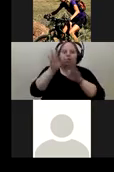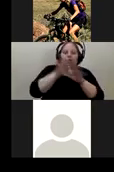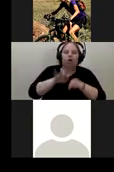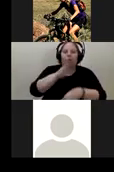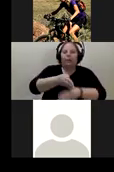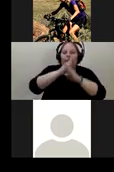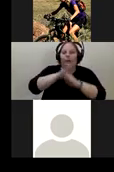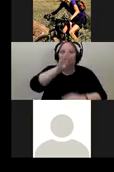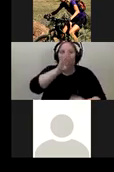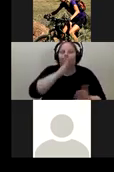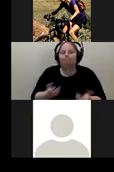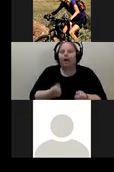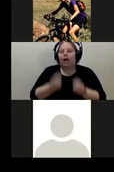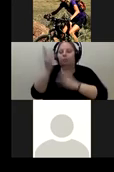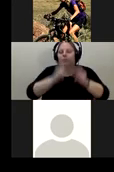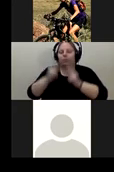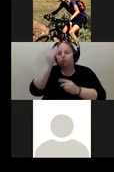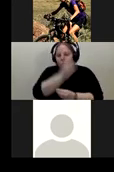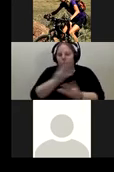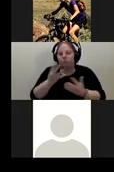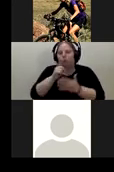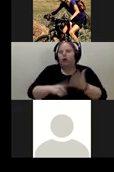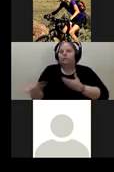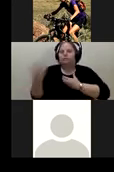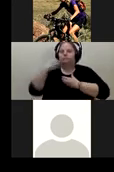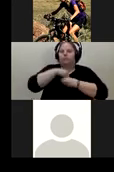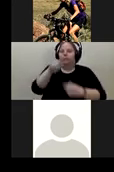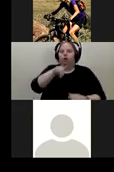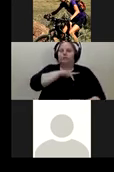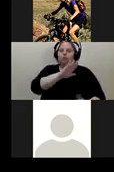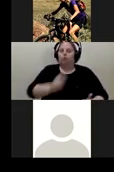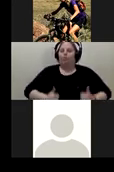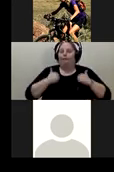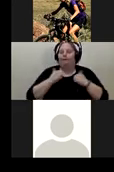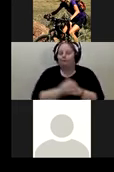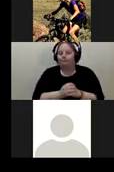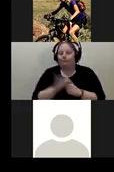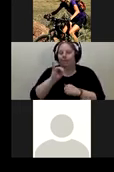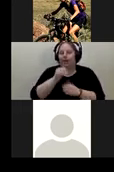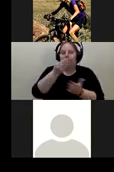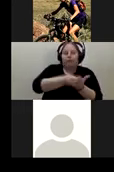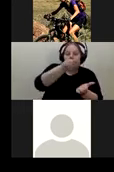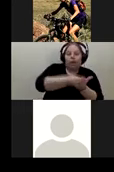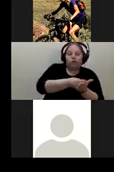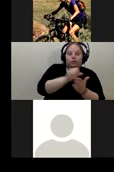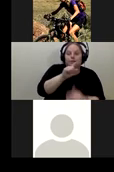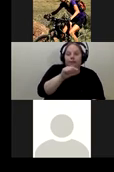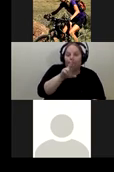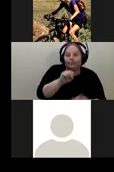many people do you talk to about the things that are kind of intimate in your life, like your financial status